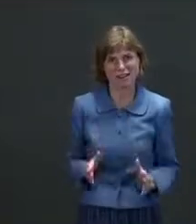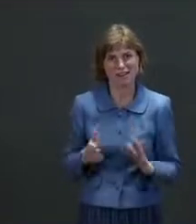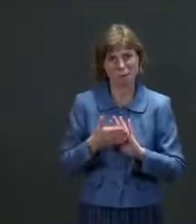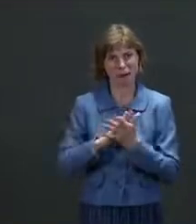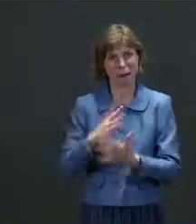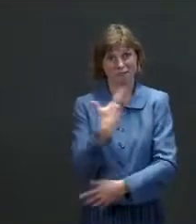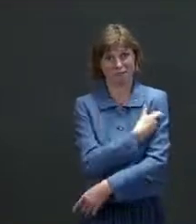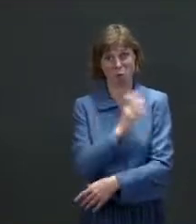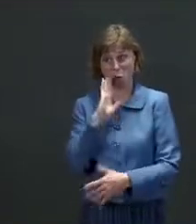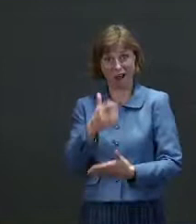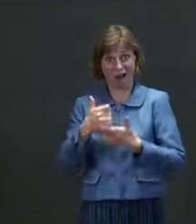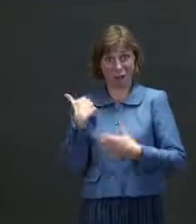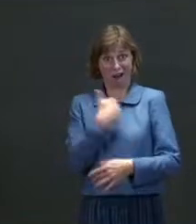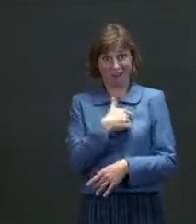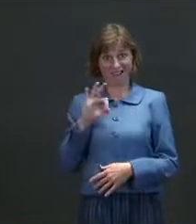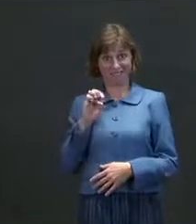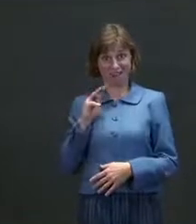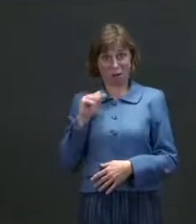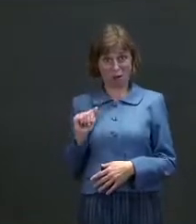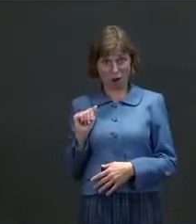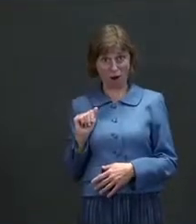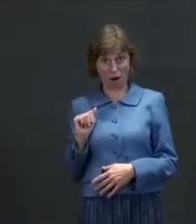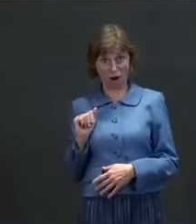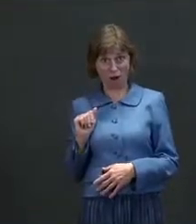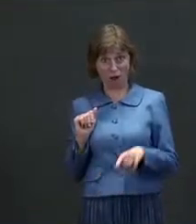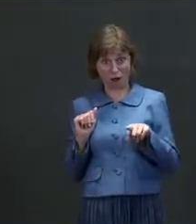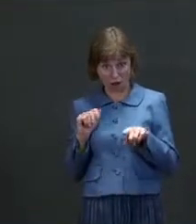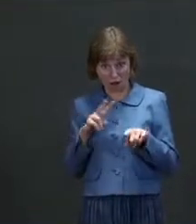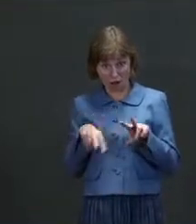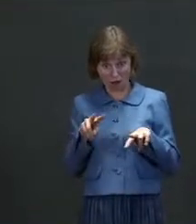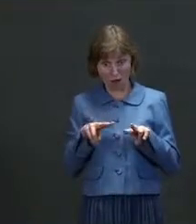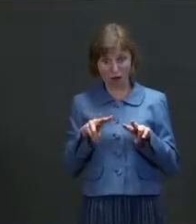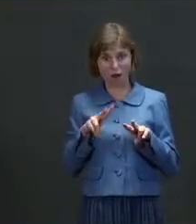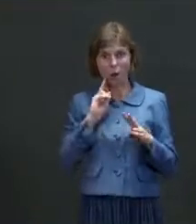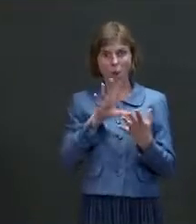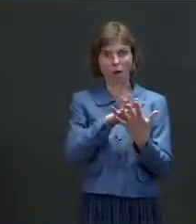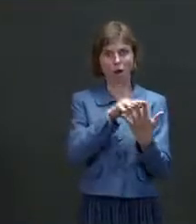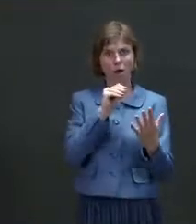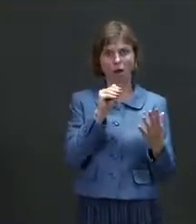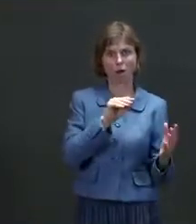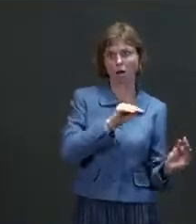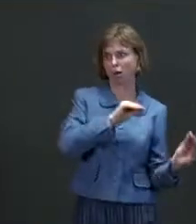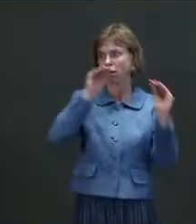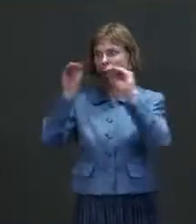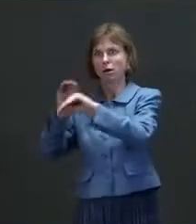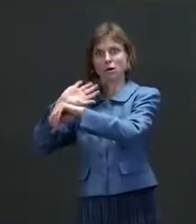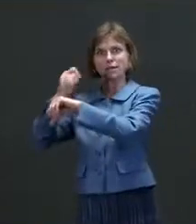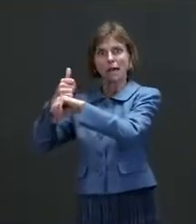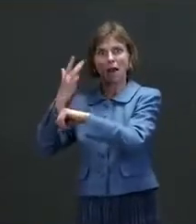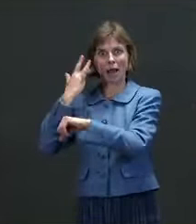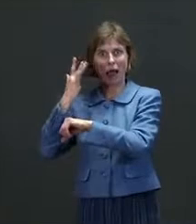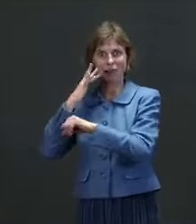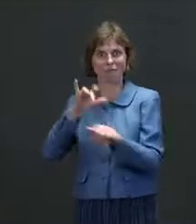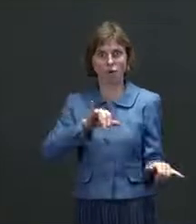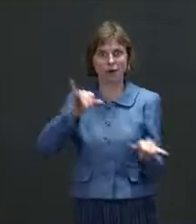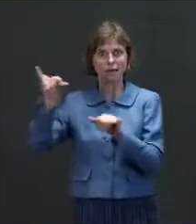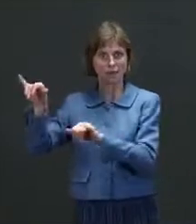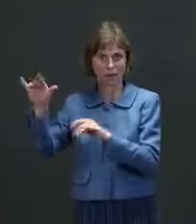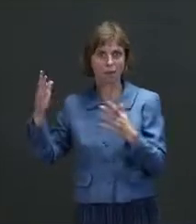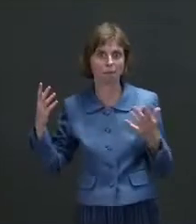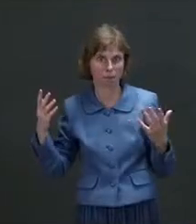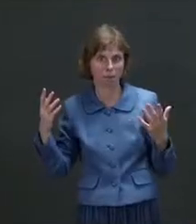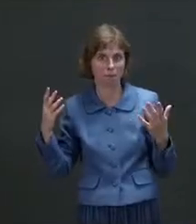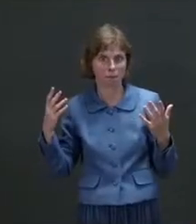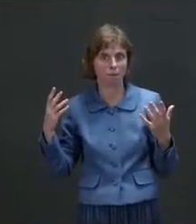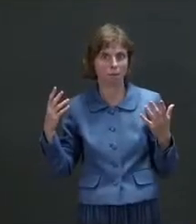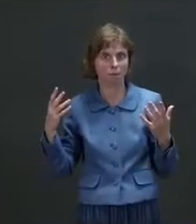as a FEMA team be able to go back to California and be able to set up our vaccination